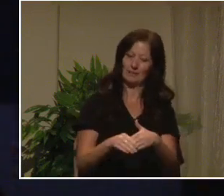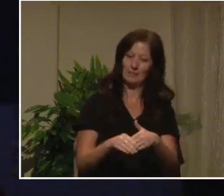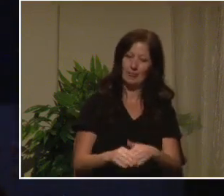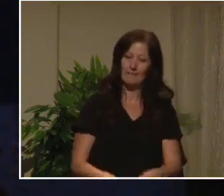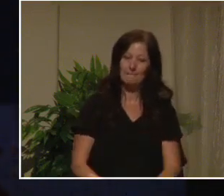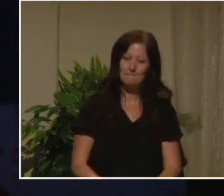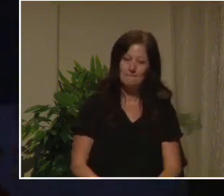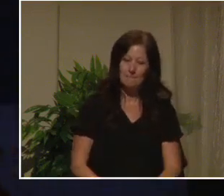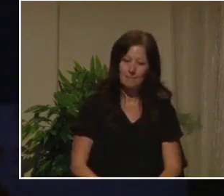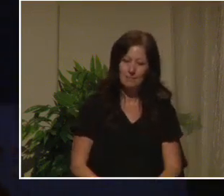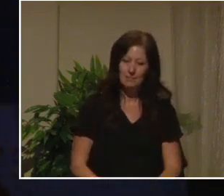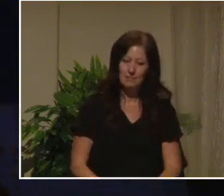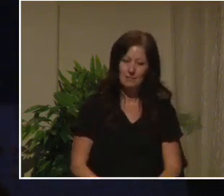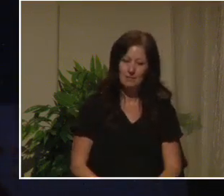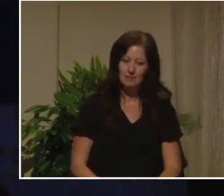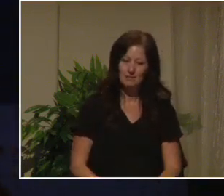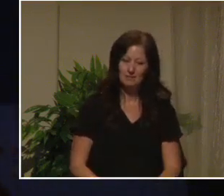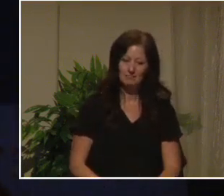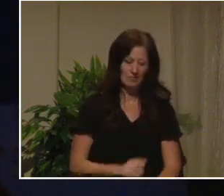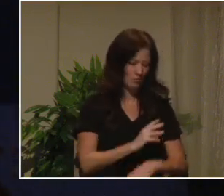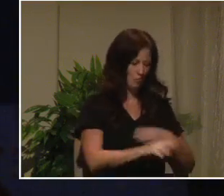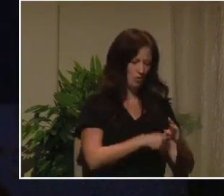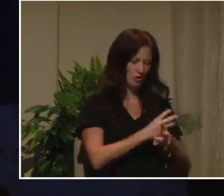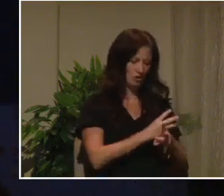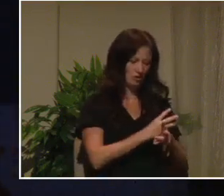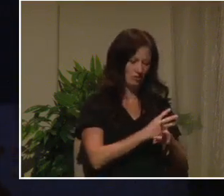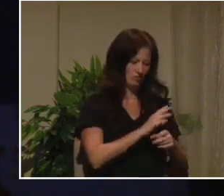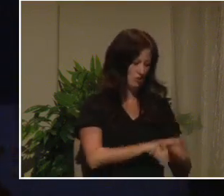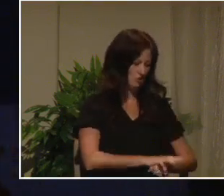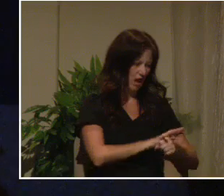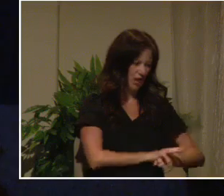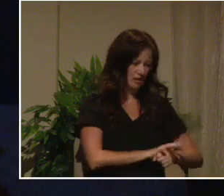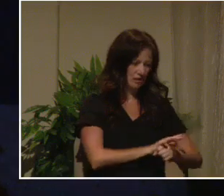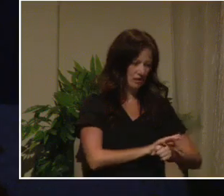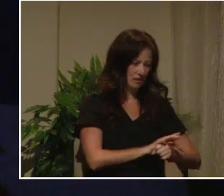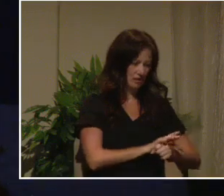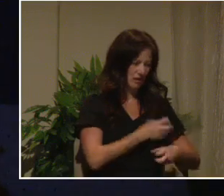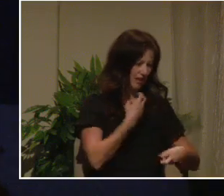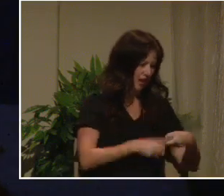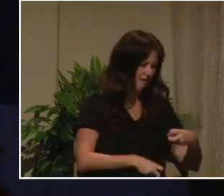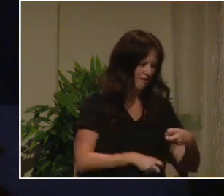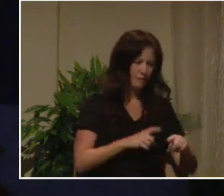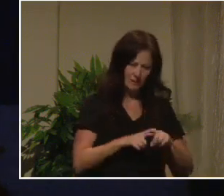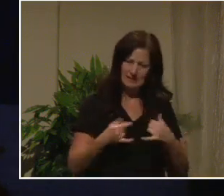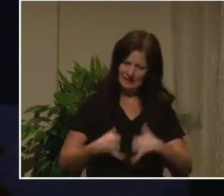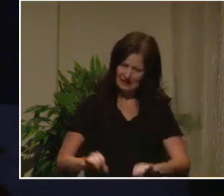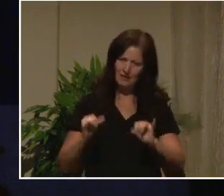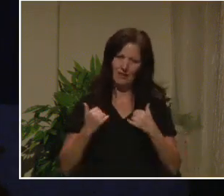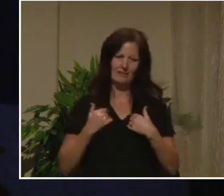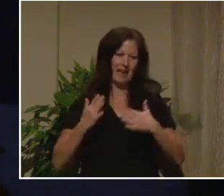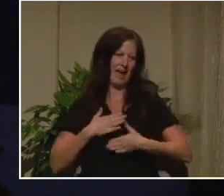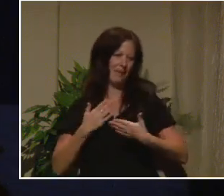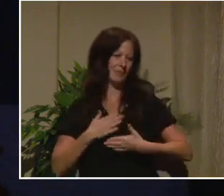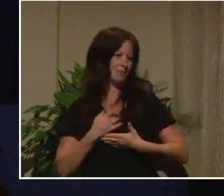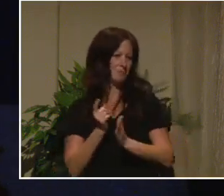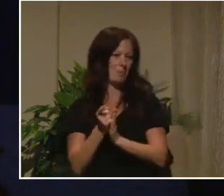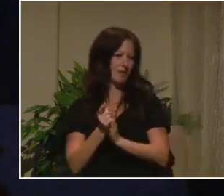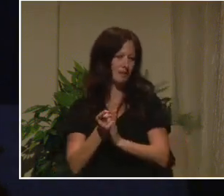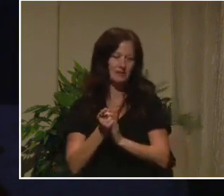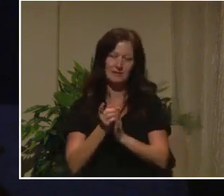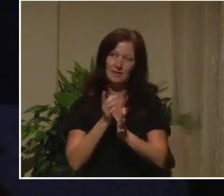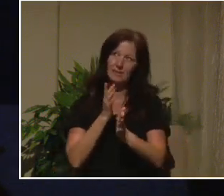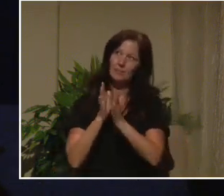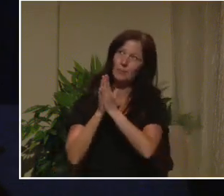difficult things, there are always these instances of grace, and this is a new beginning and a new commitment to you, and we pray that your blessing would